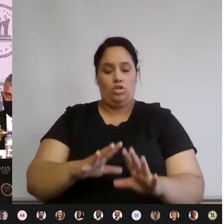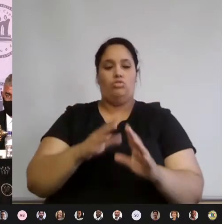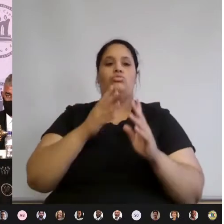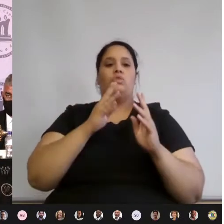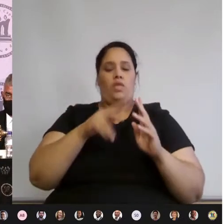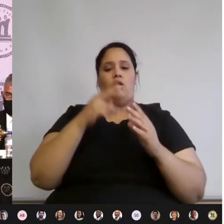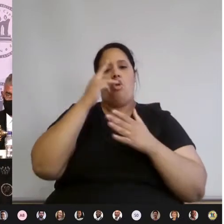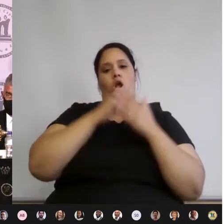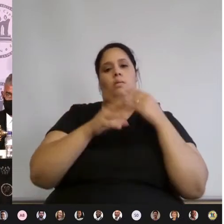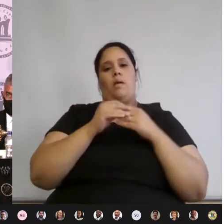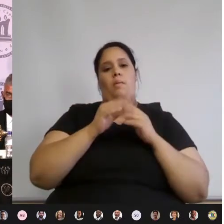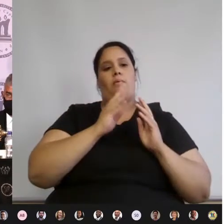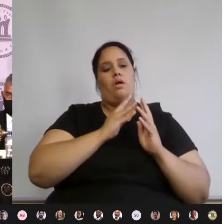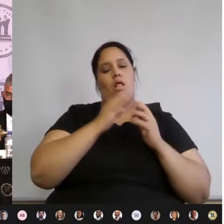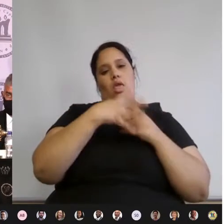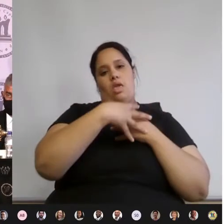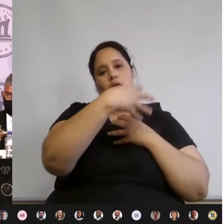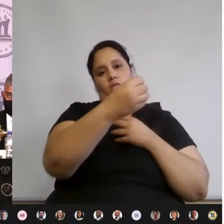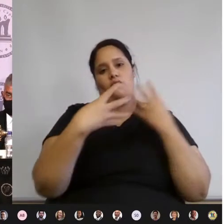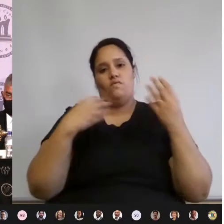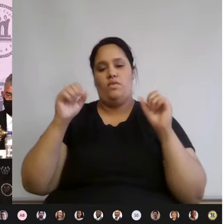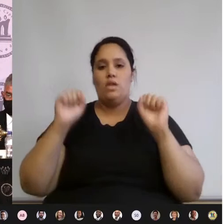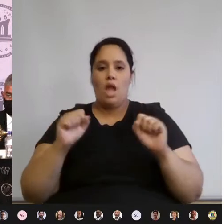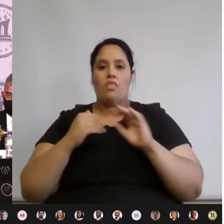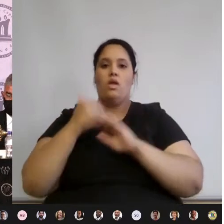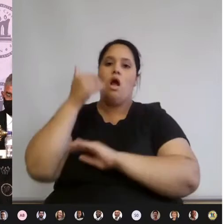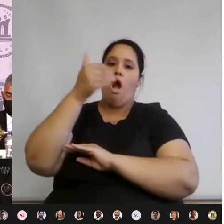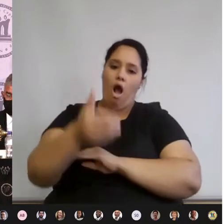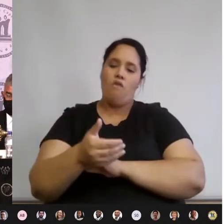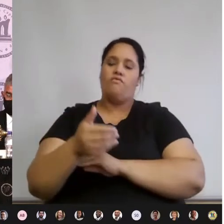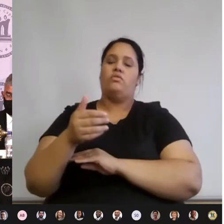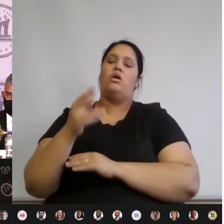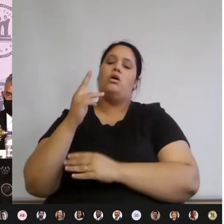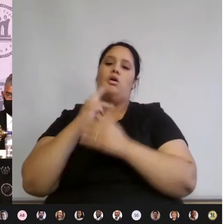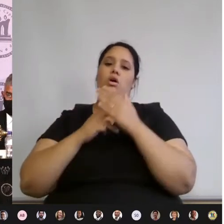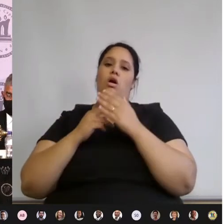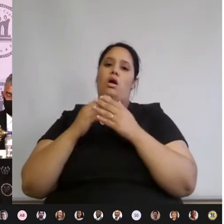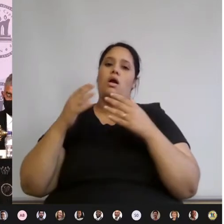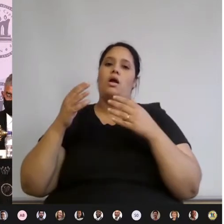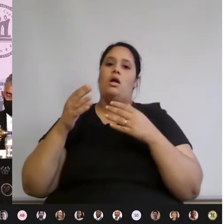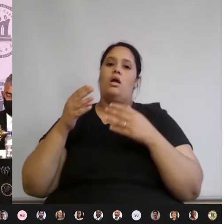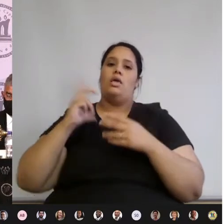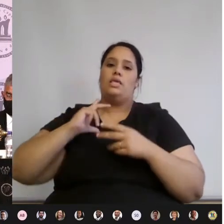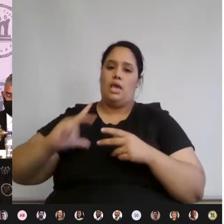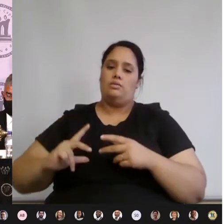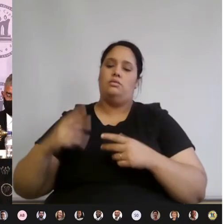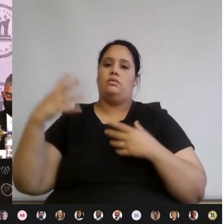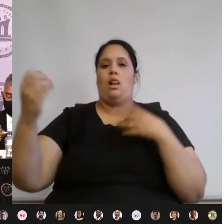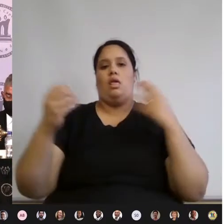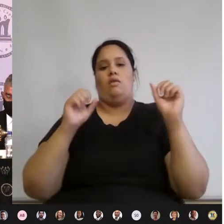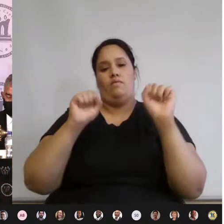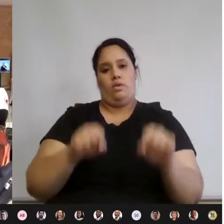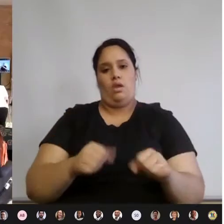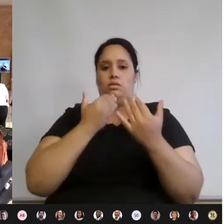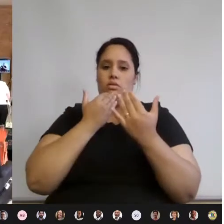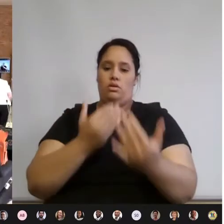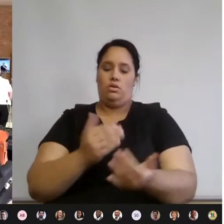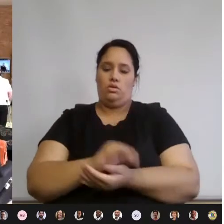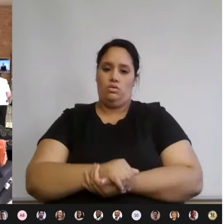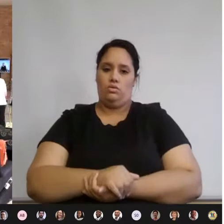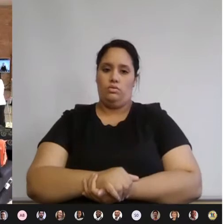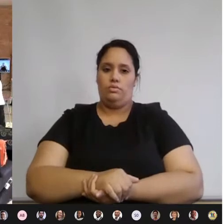as the procession will lead, and then thereafter you'll all leave. The session is adjourned. Thank you very much.